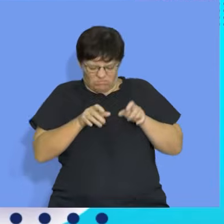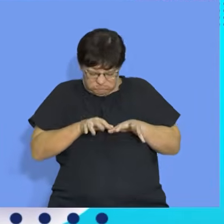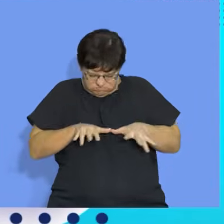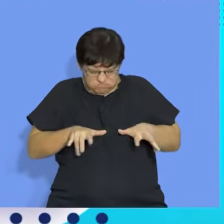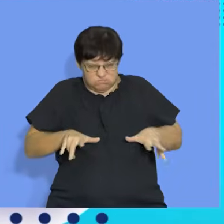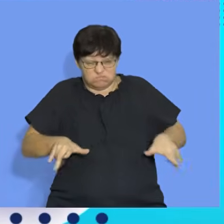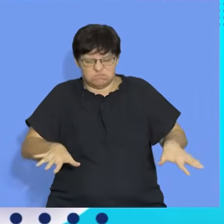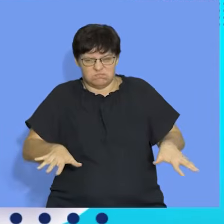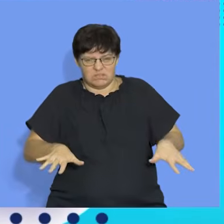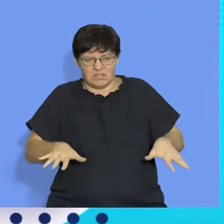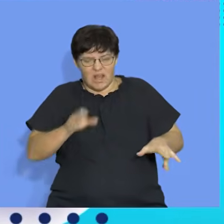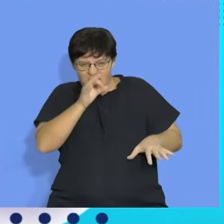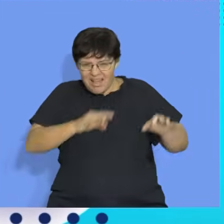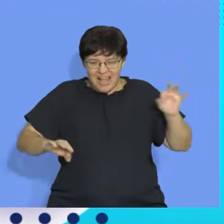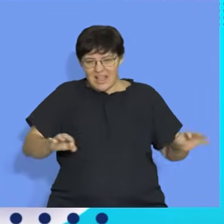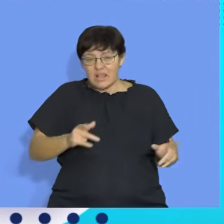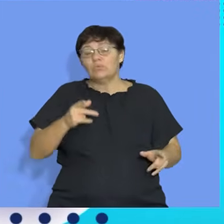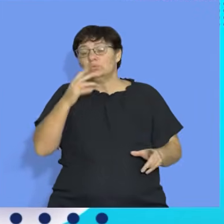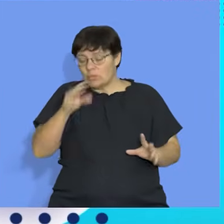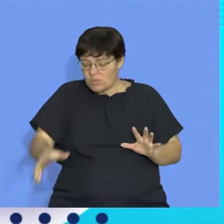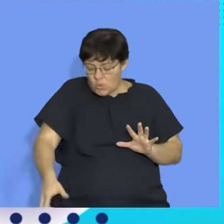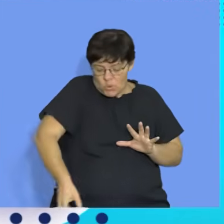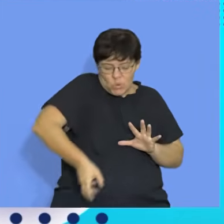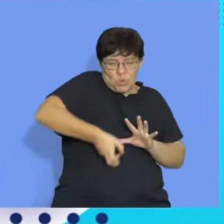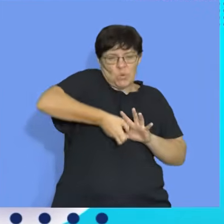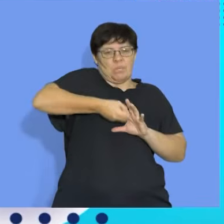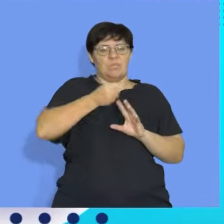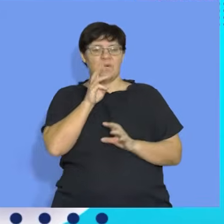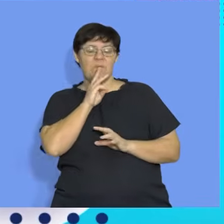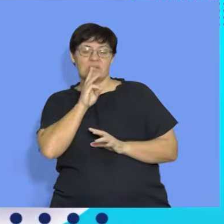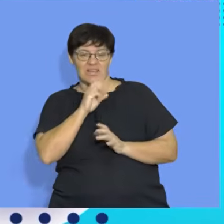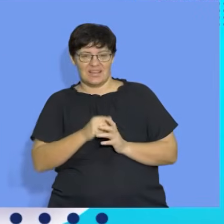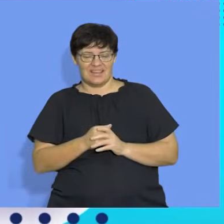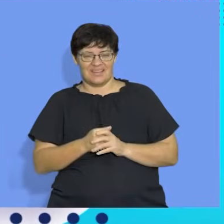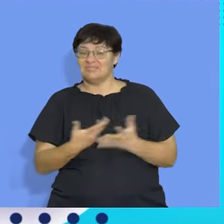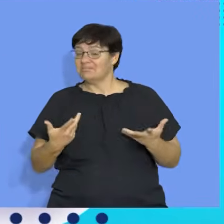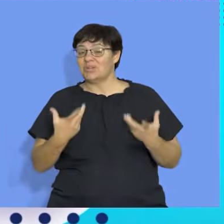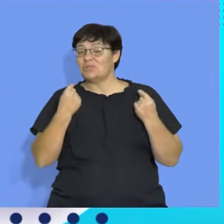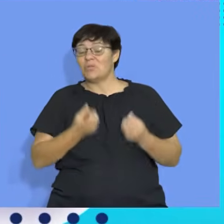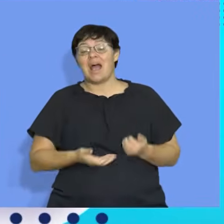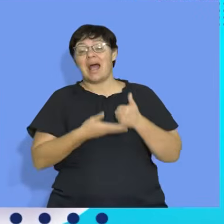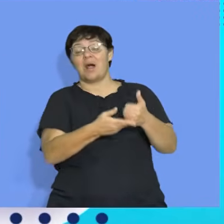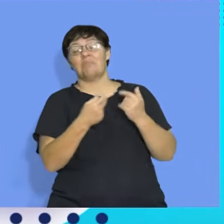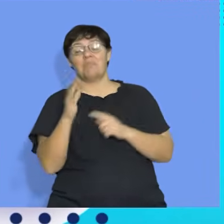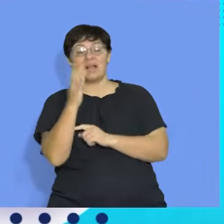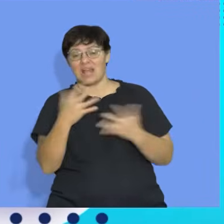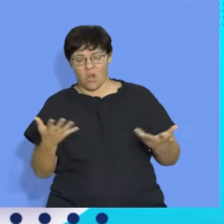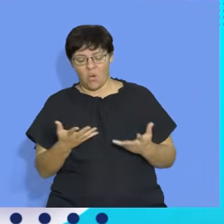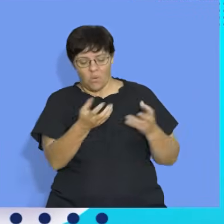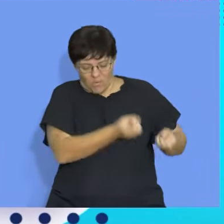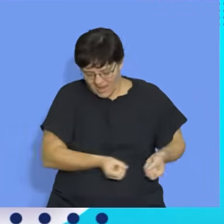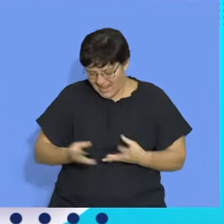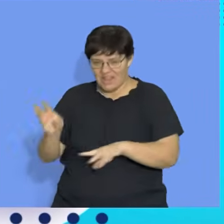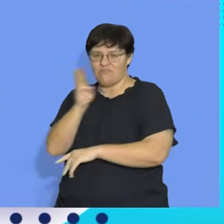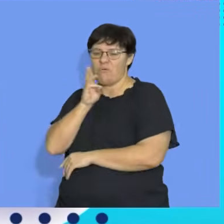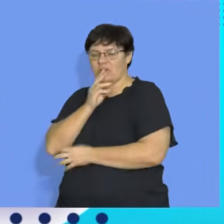these fungal threads. And what can fungus do? It can absorb water. So what does it do for the plant? Large amounts